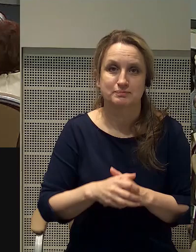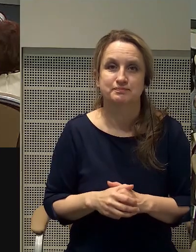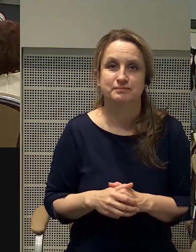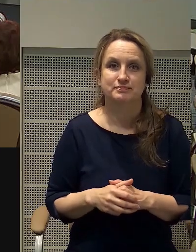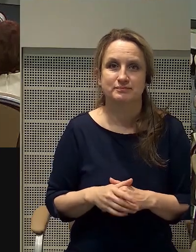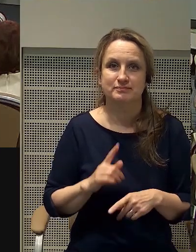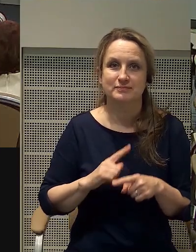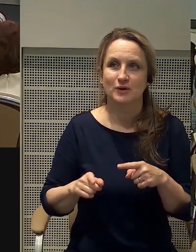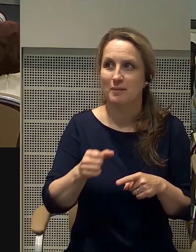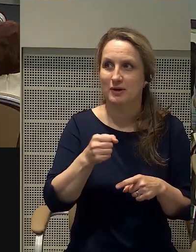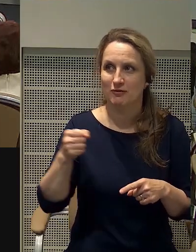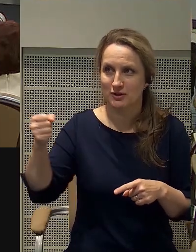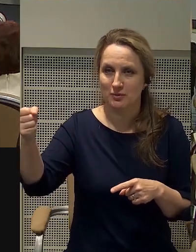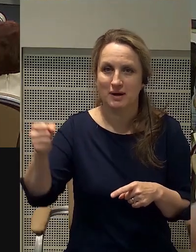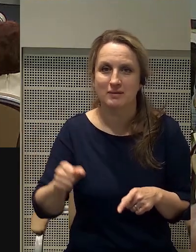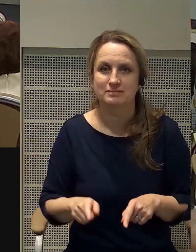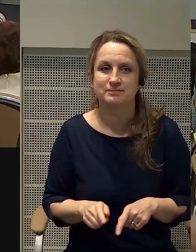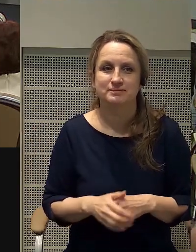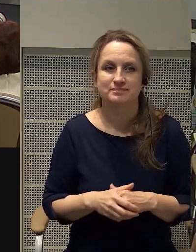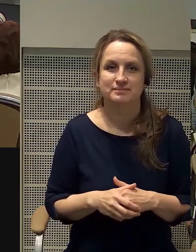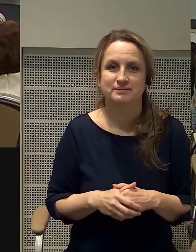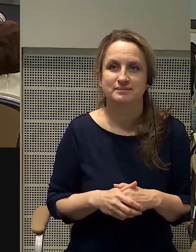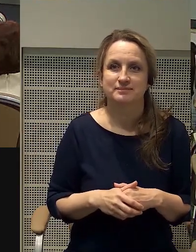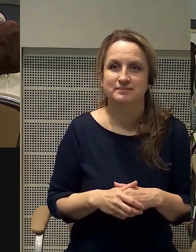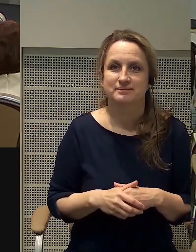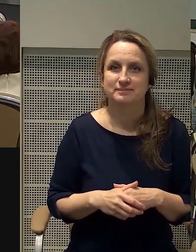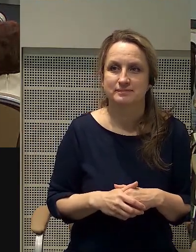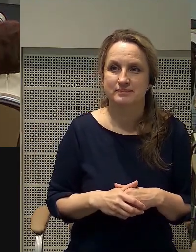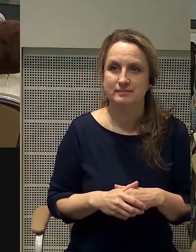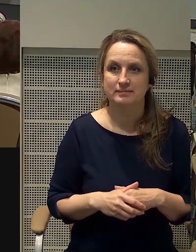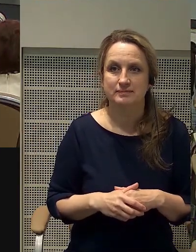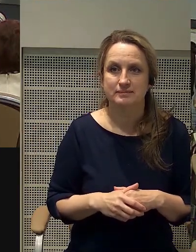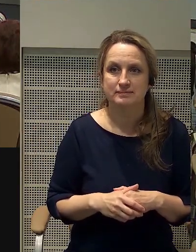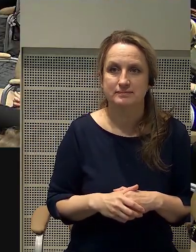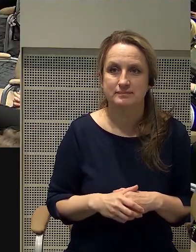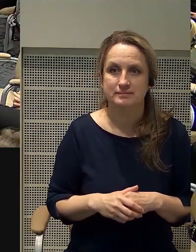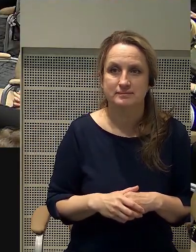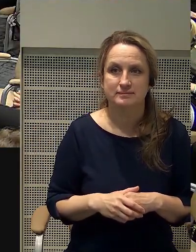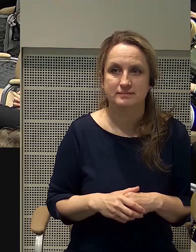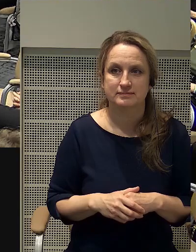me toome kohe mikrofoni ka. We'll give you the mic.